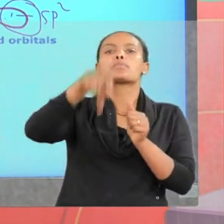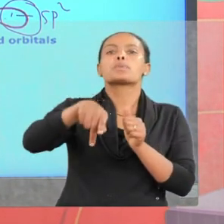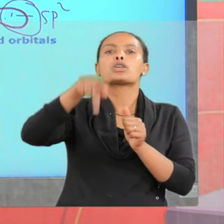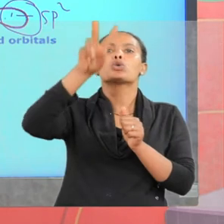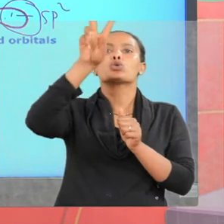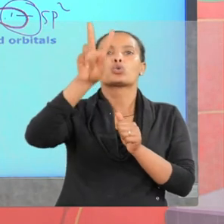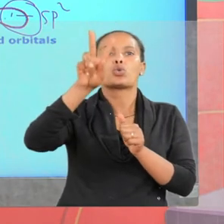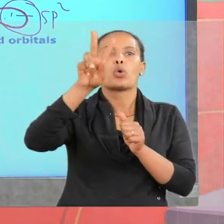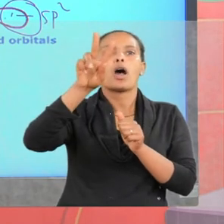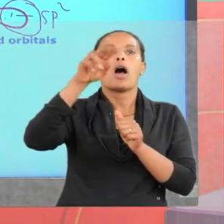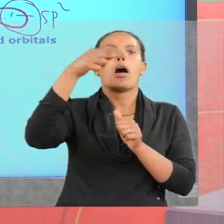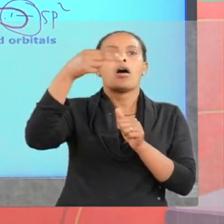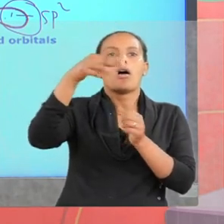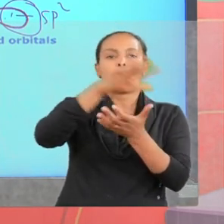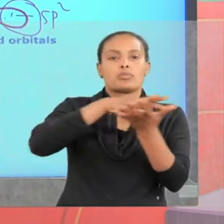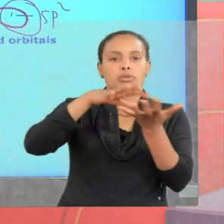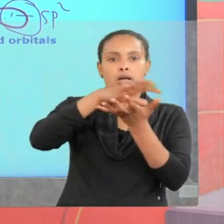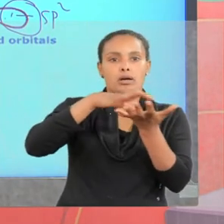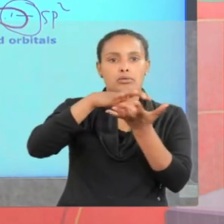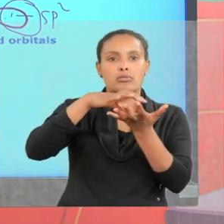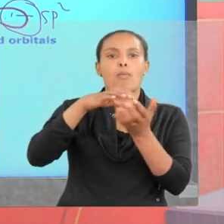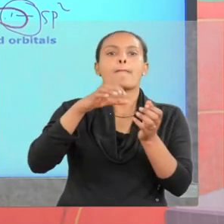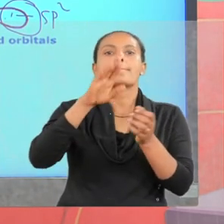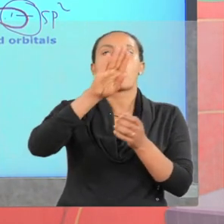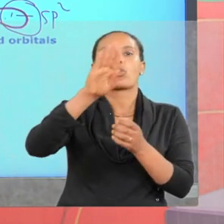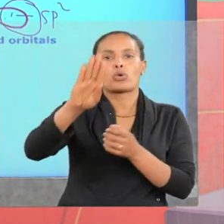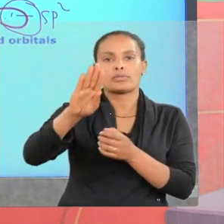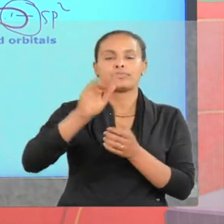hybrid orbital of boron.